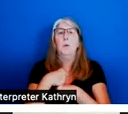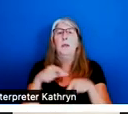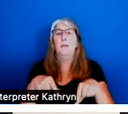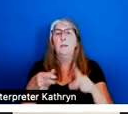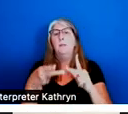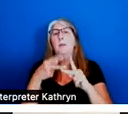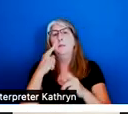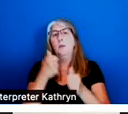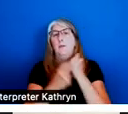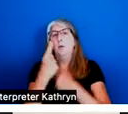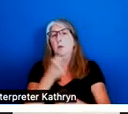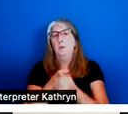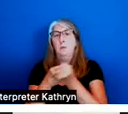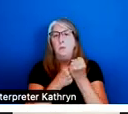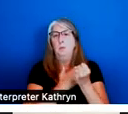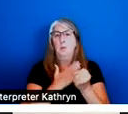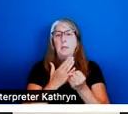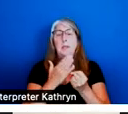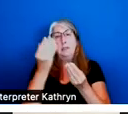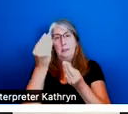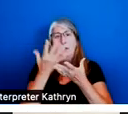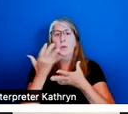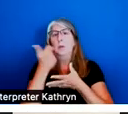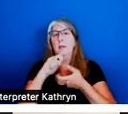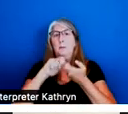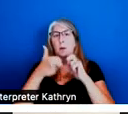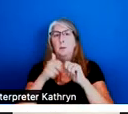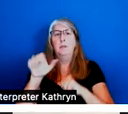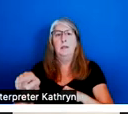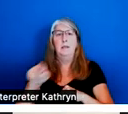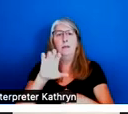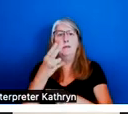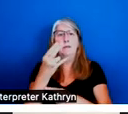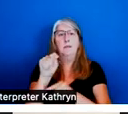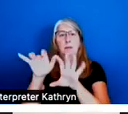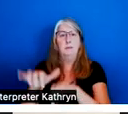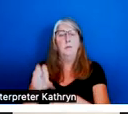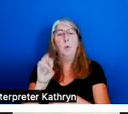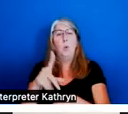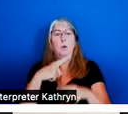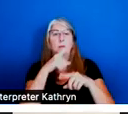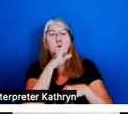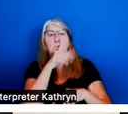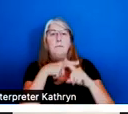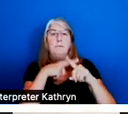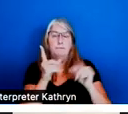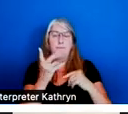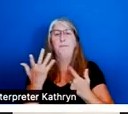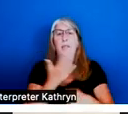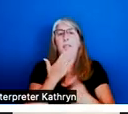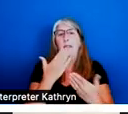everyone's support. Please communicate any issues by chat or turning on your volume. Thank you for creating this multilingual